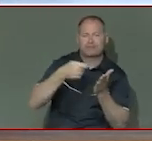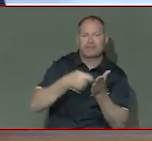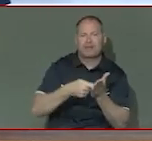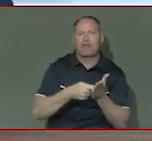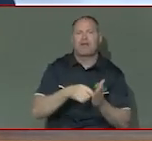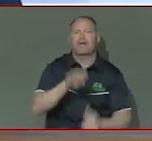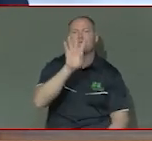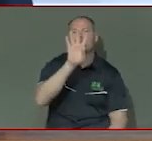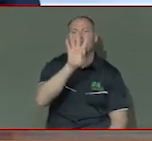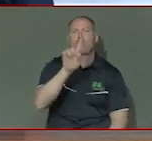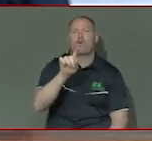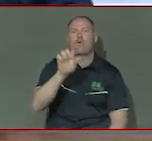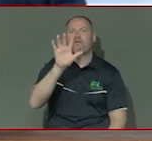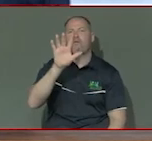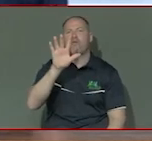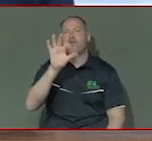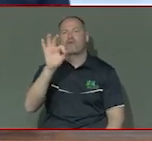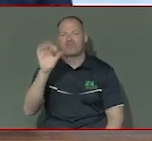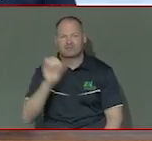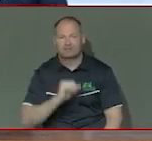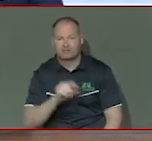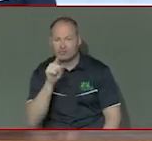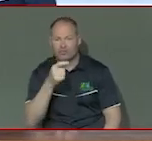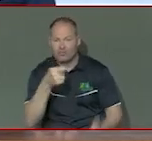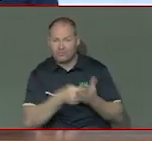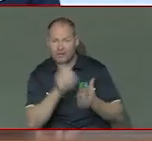4.30. Will you buy them?